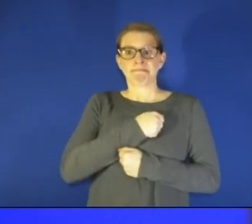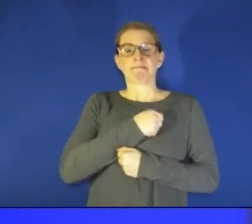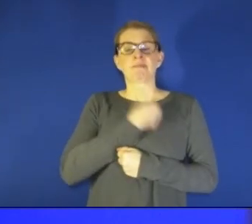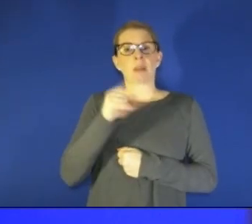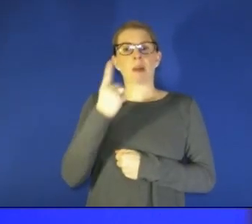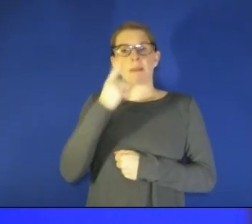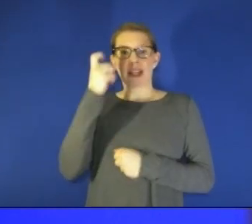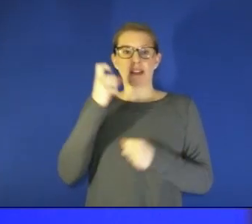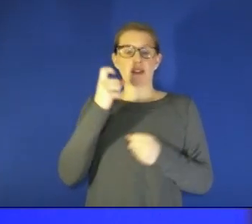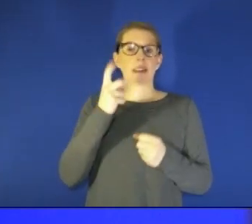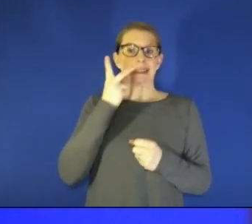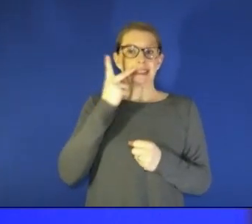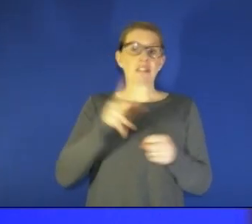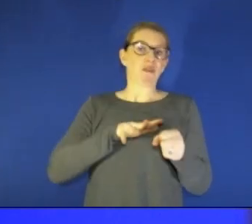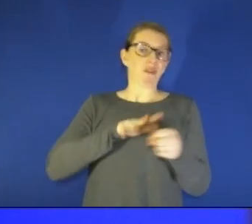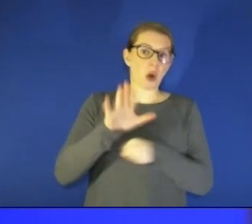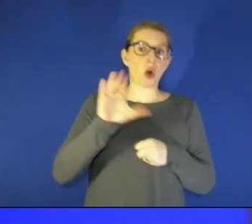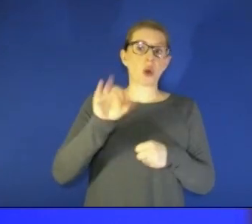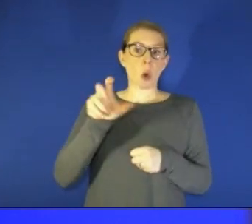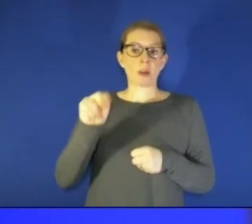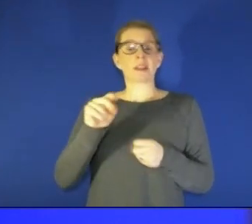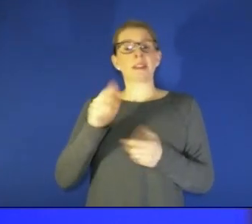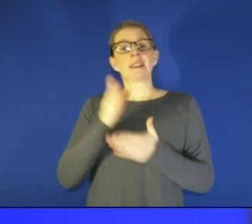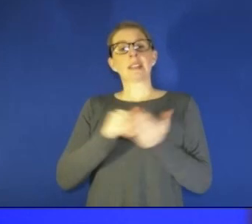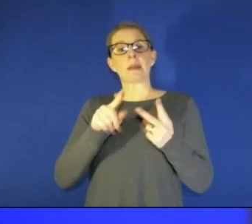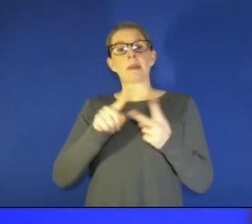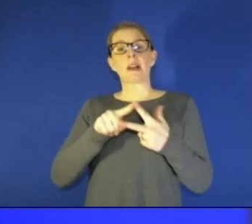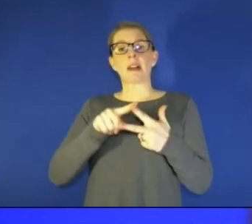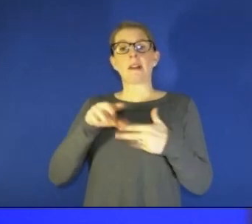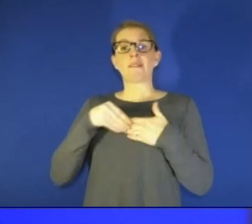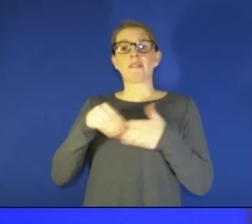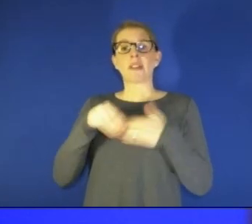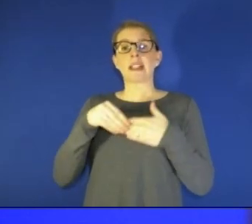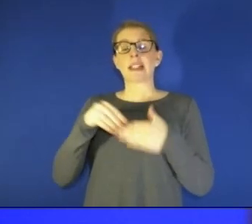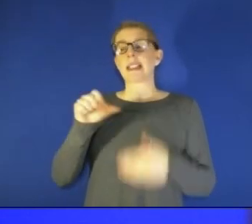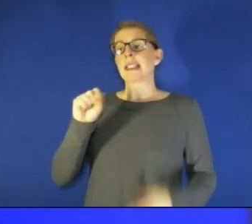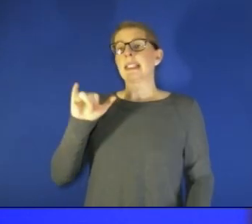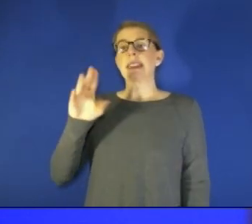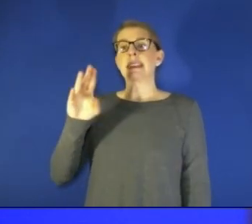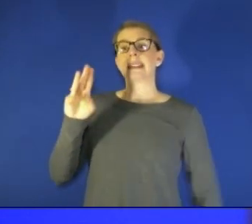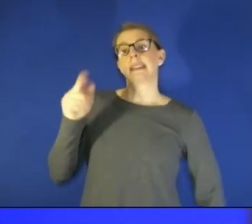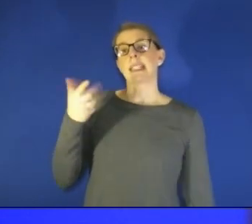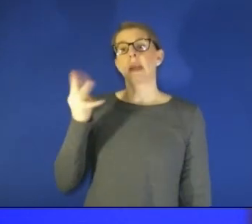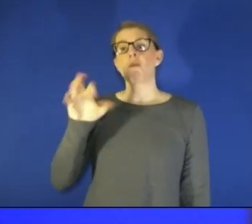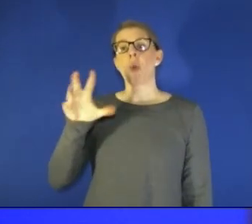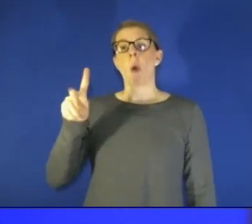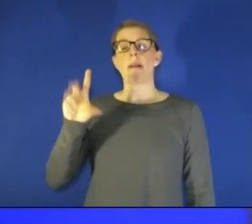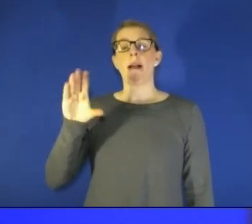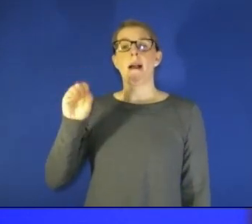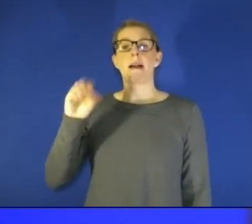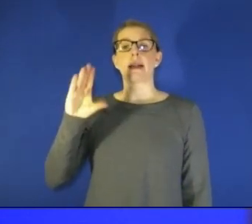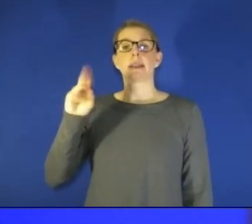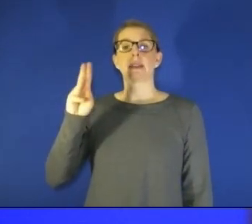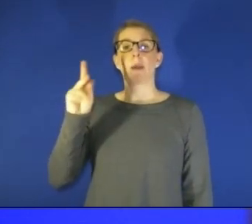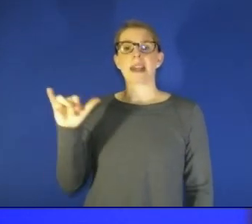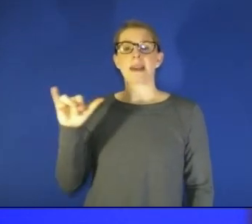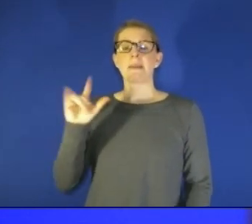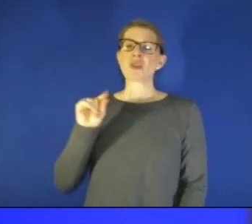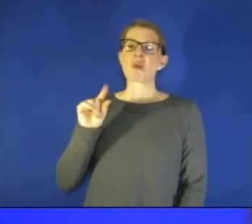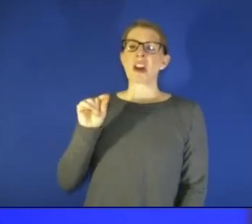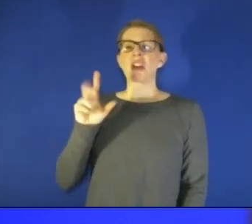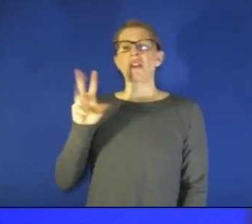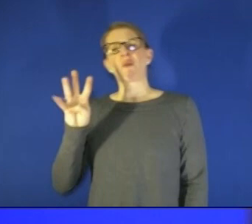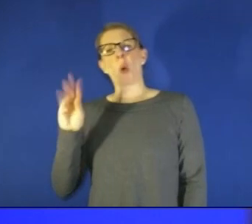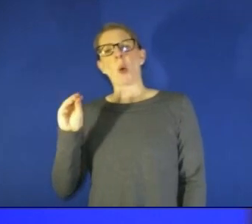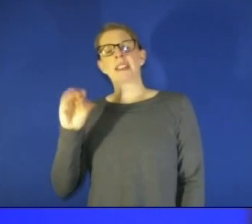colon. Some people will say, well, let's do a flexible sigmoidoscopy, which will go up and look at maybe 20 to 40 centimeters, which is